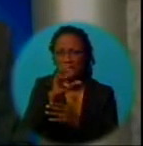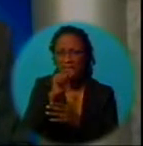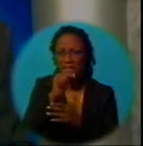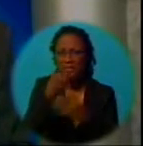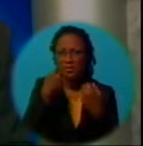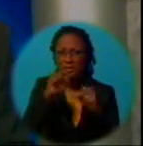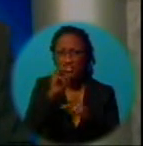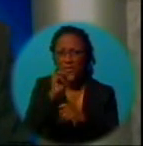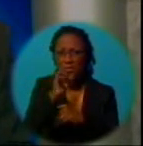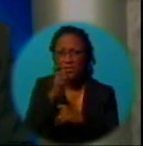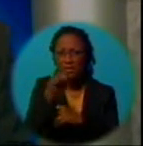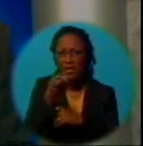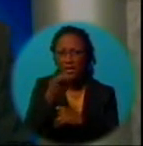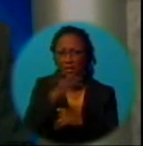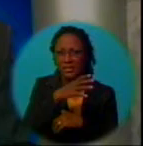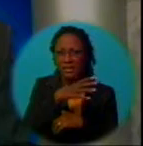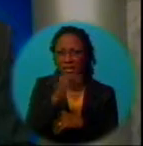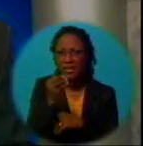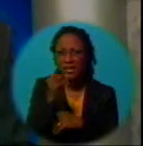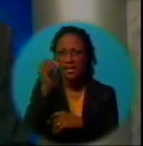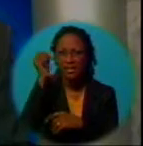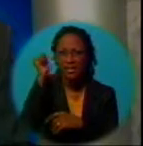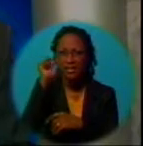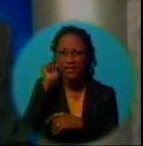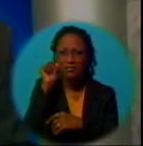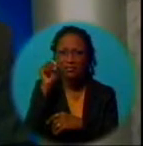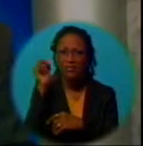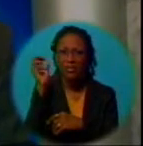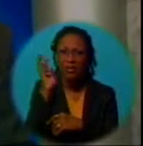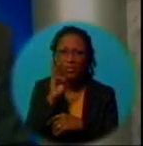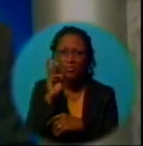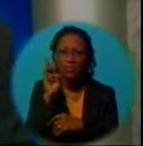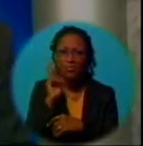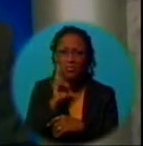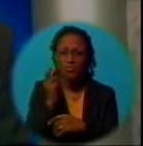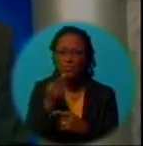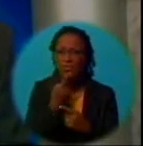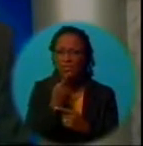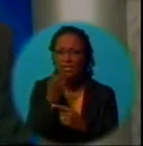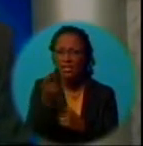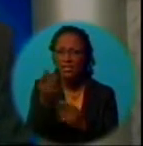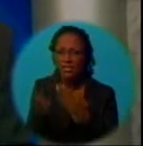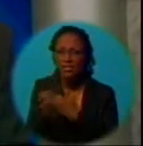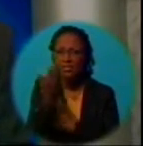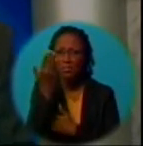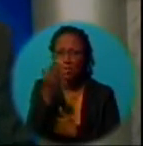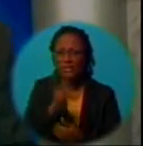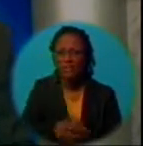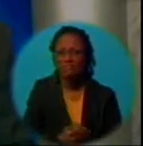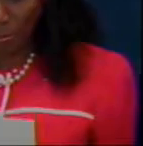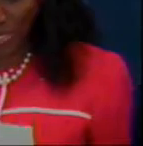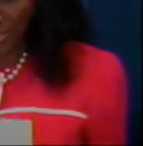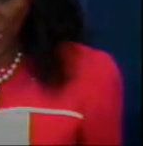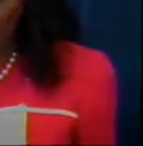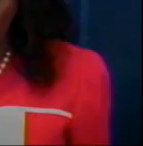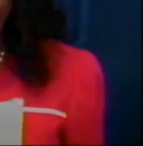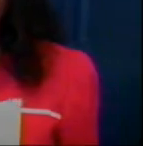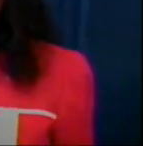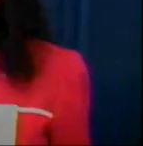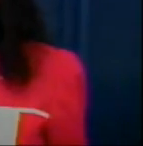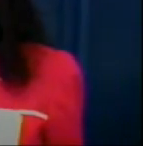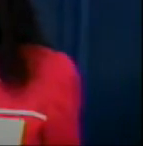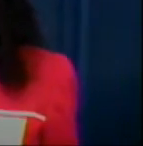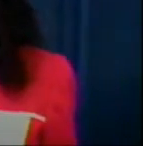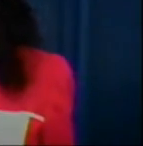Althea Wiggins-Rock, addressed a room filled with potential sponsors at a launch this morning. The Olympics capture